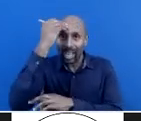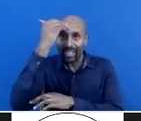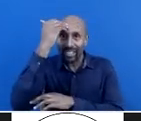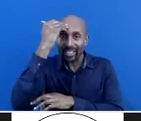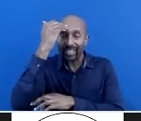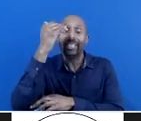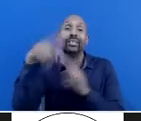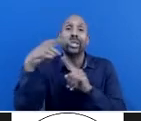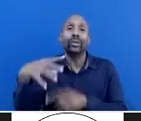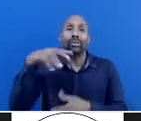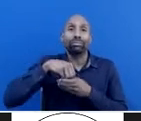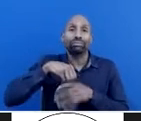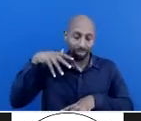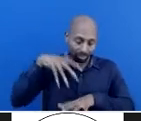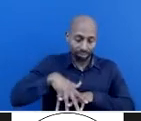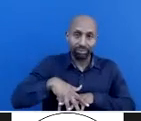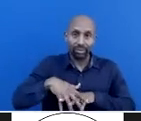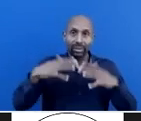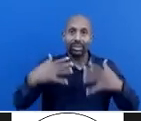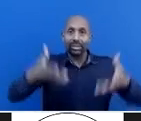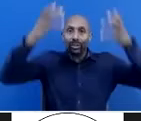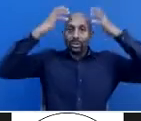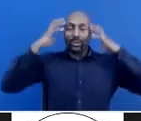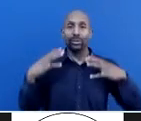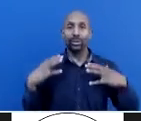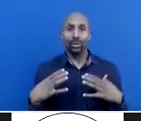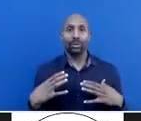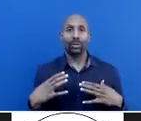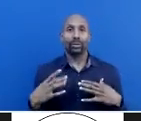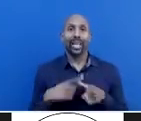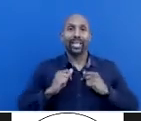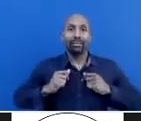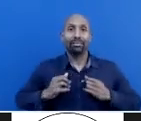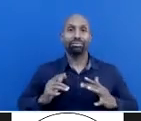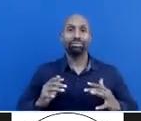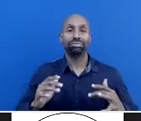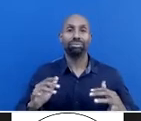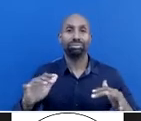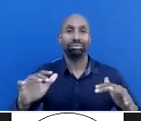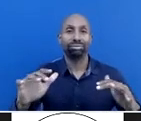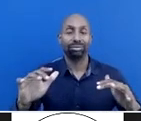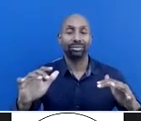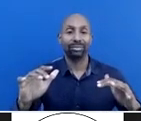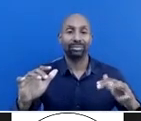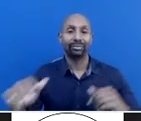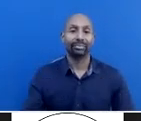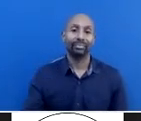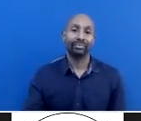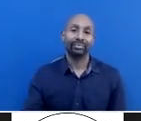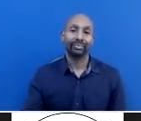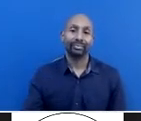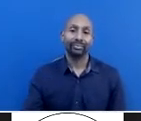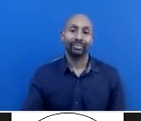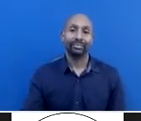expressed in this way, and transmitted in this way, not always or even not most of the time reduced